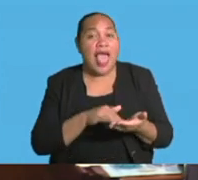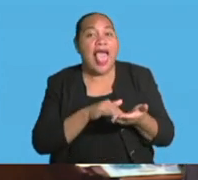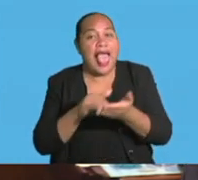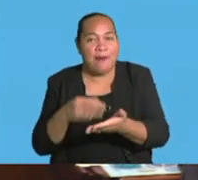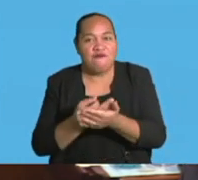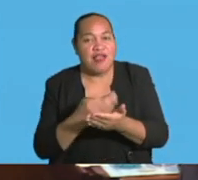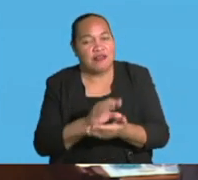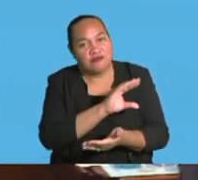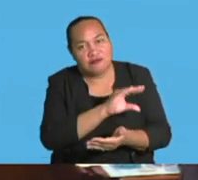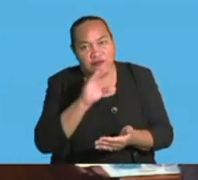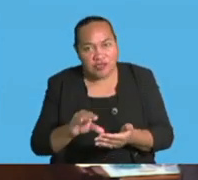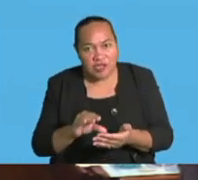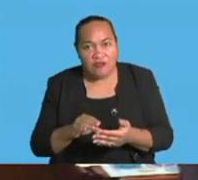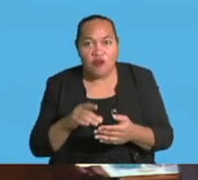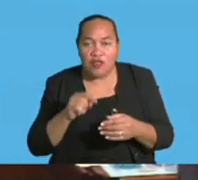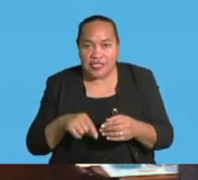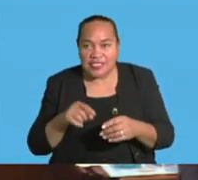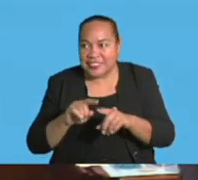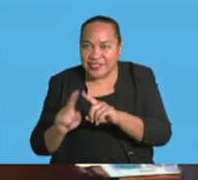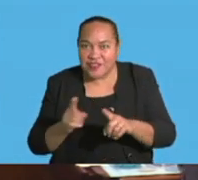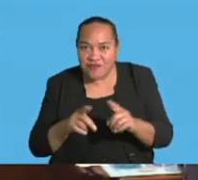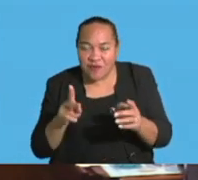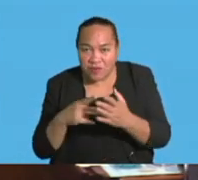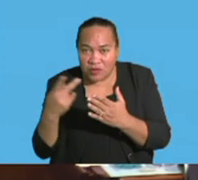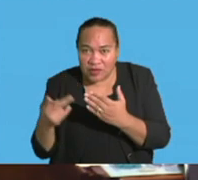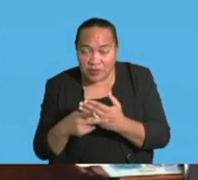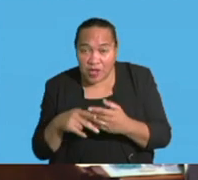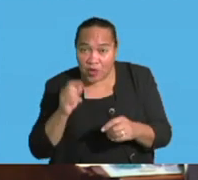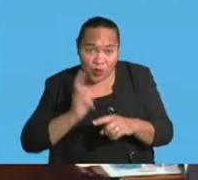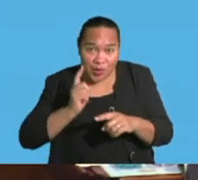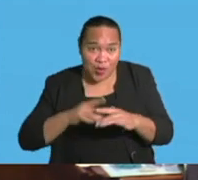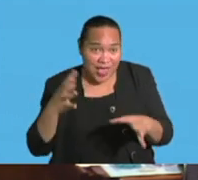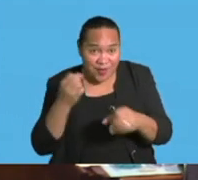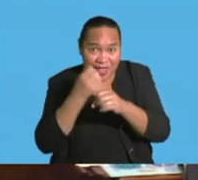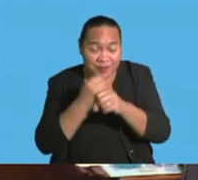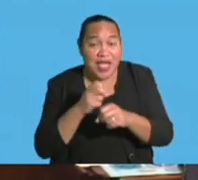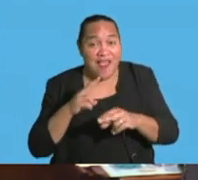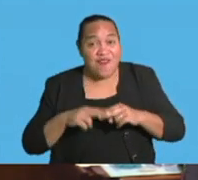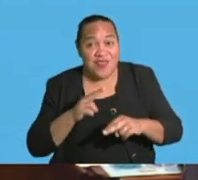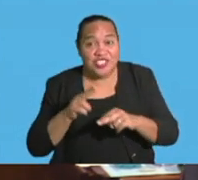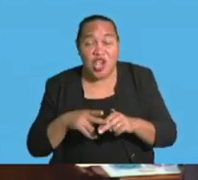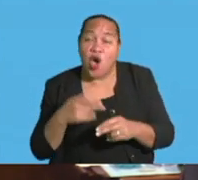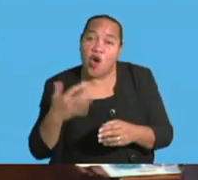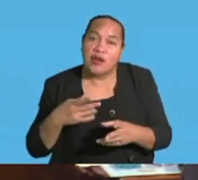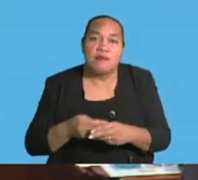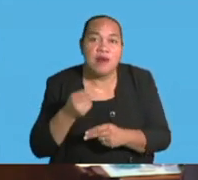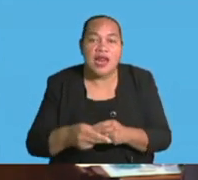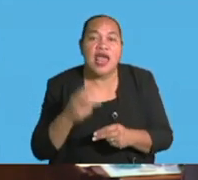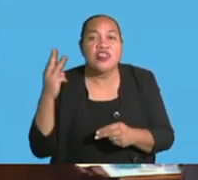4 million trees in 4 years initiative. As a quick update on this initiative, Fiji has planted close